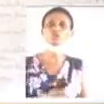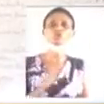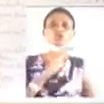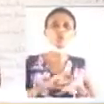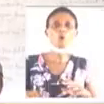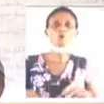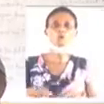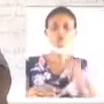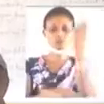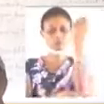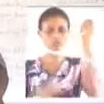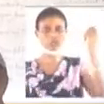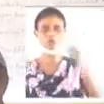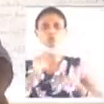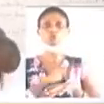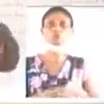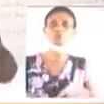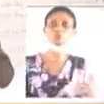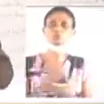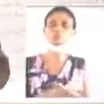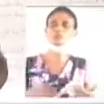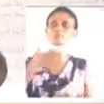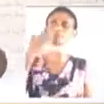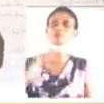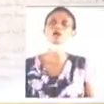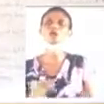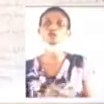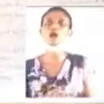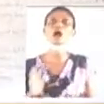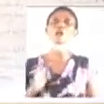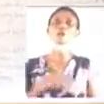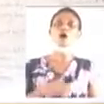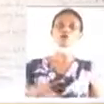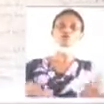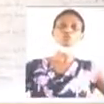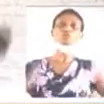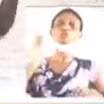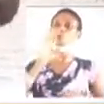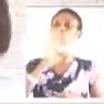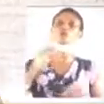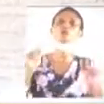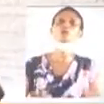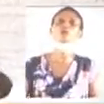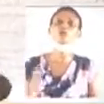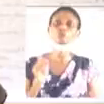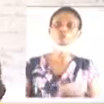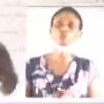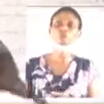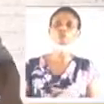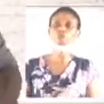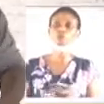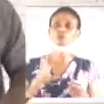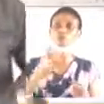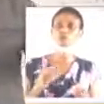get the money from? If moral and religious principles are taught in the church,